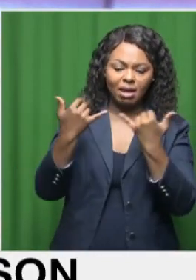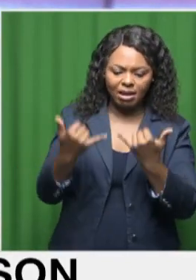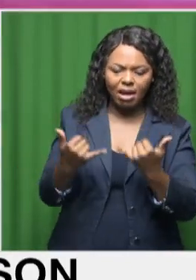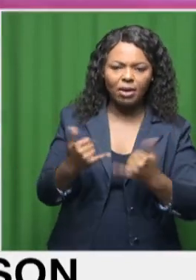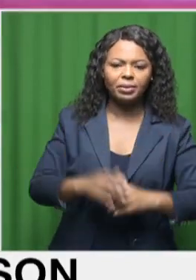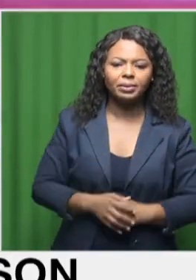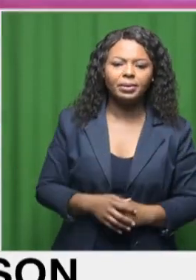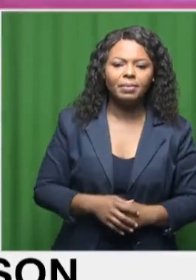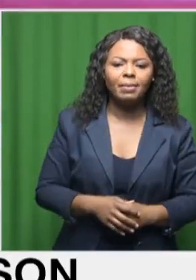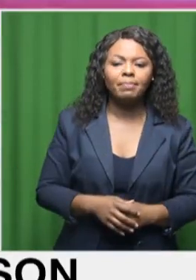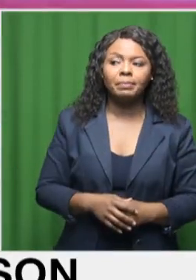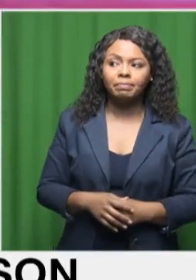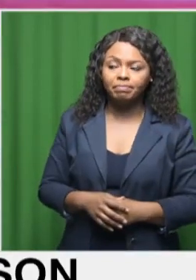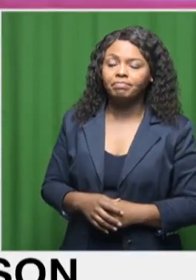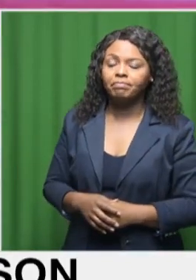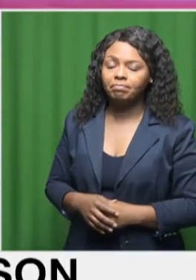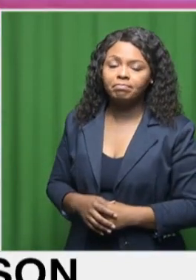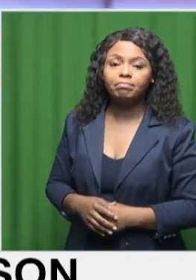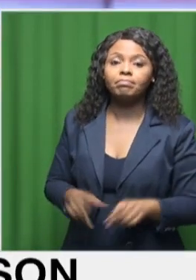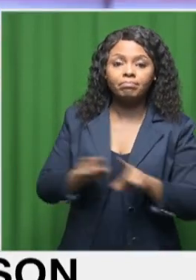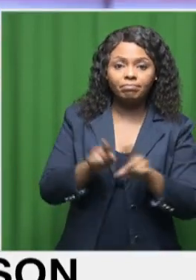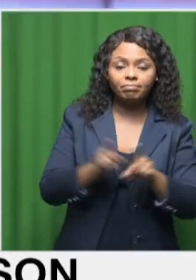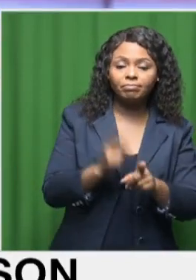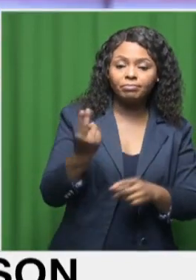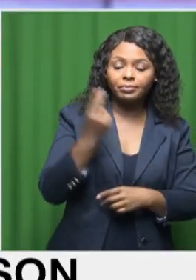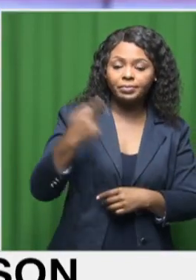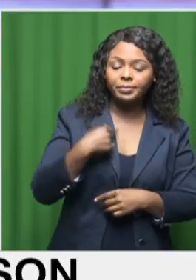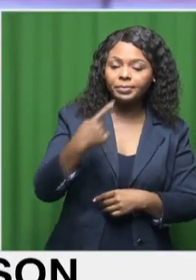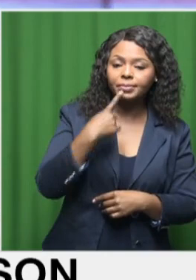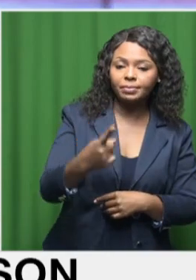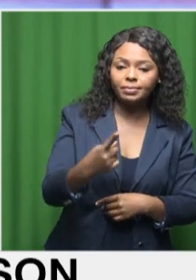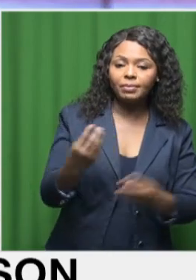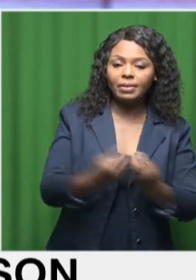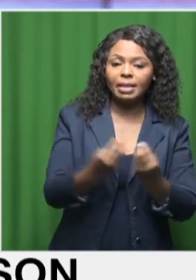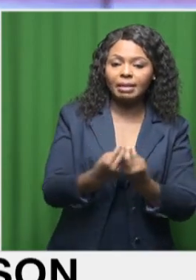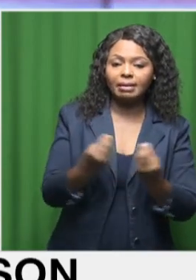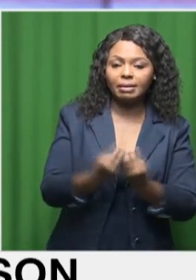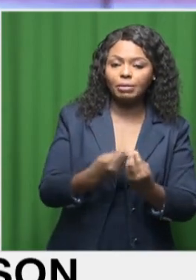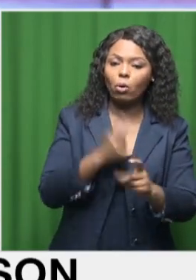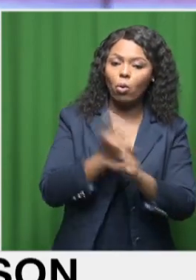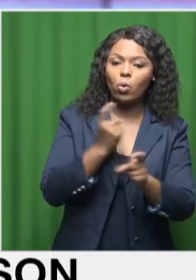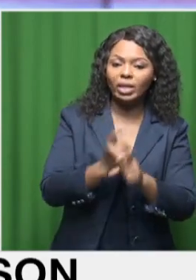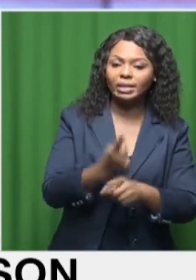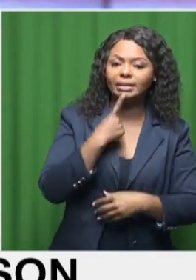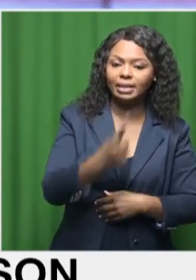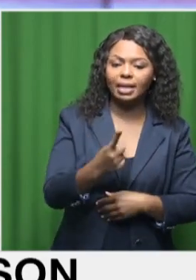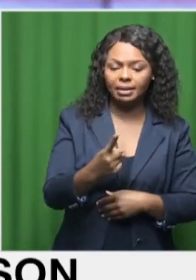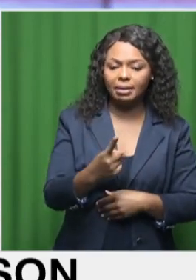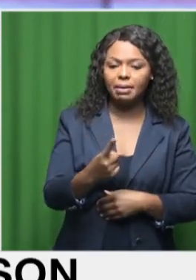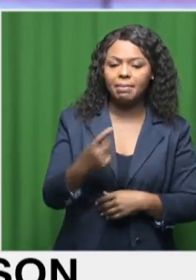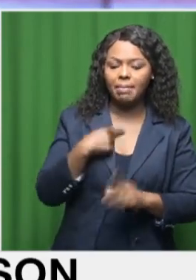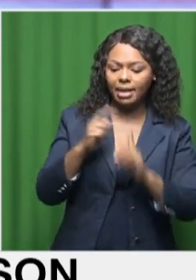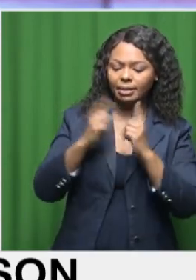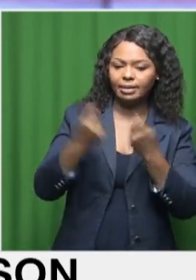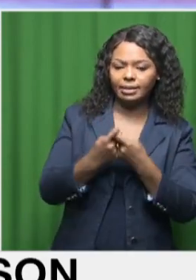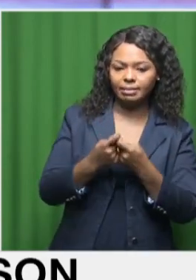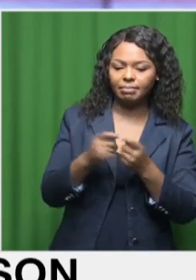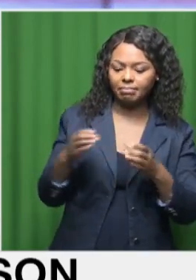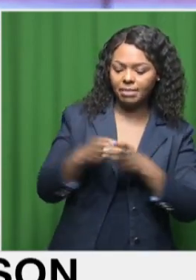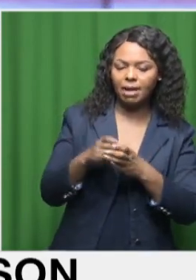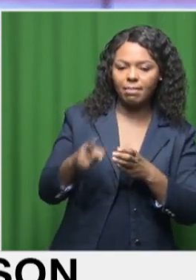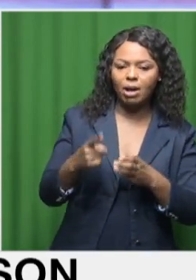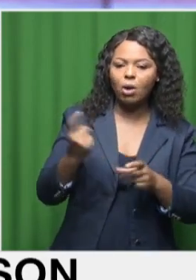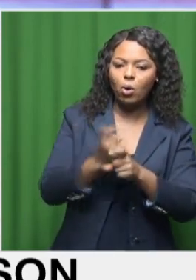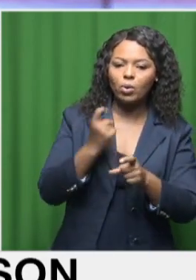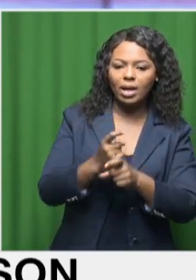Wow. And what I also mentioned is a thing that I've been saying to my teammates at work, that we're